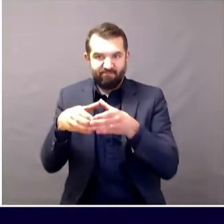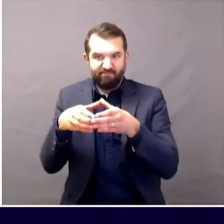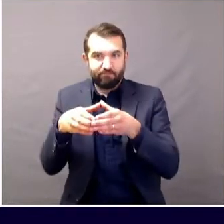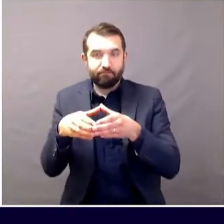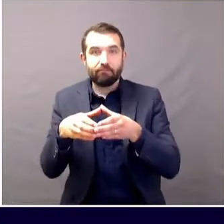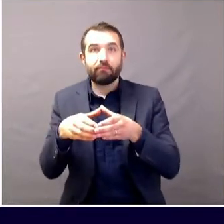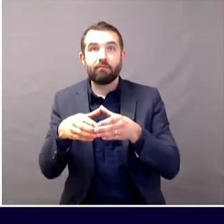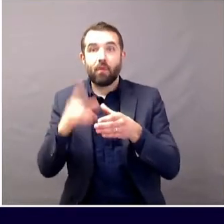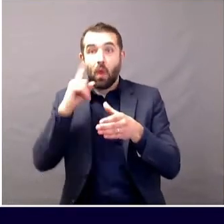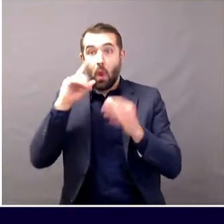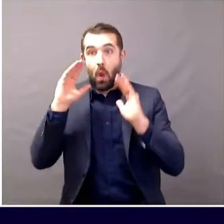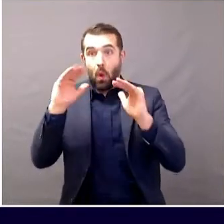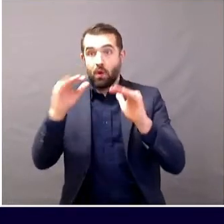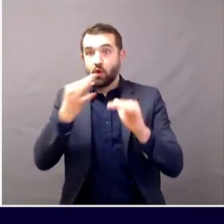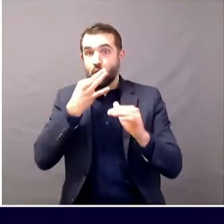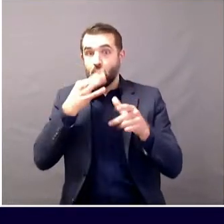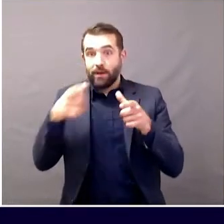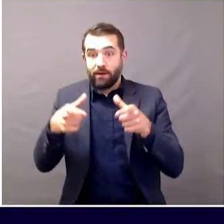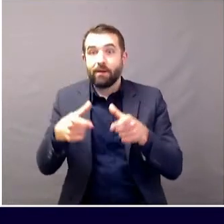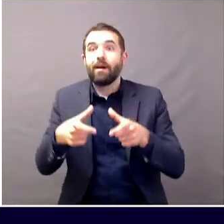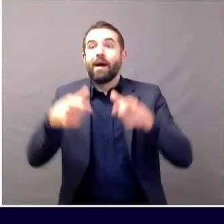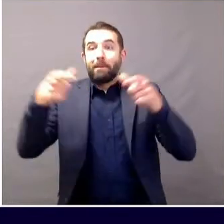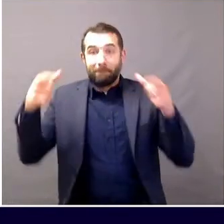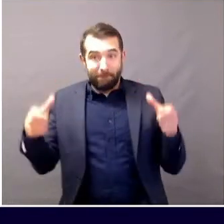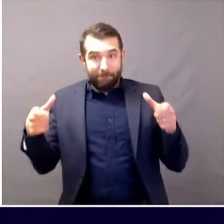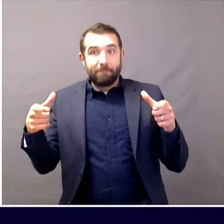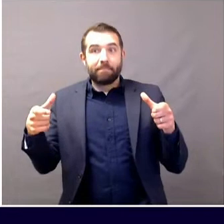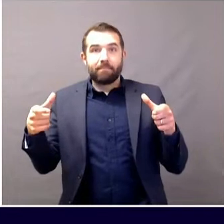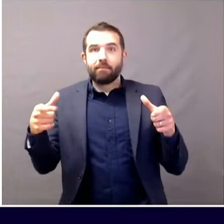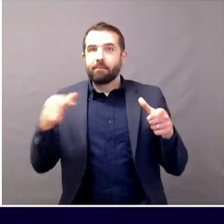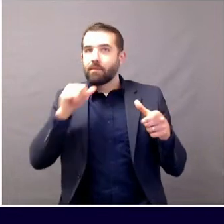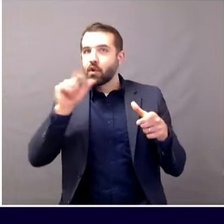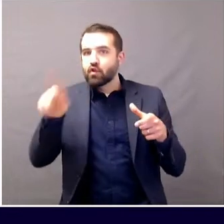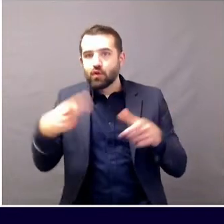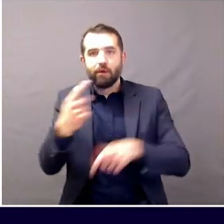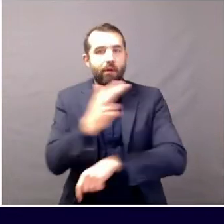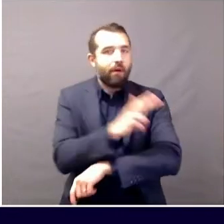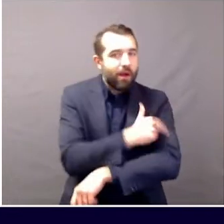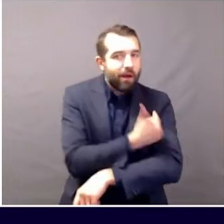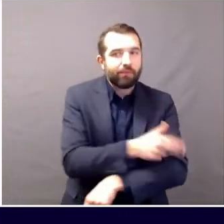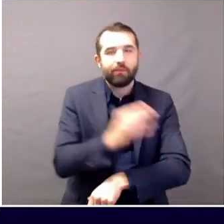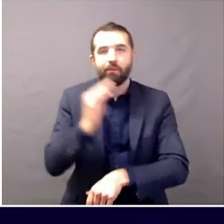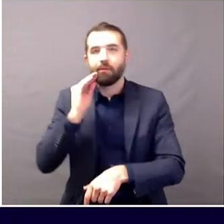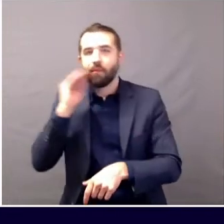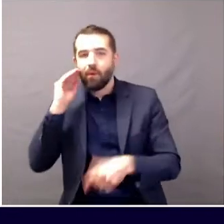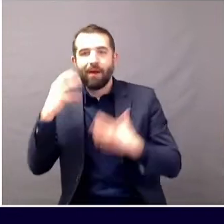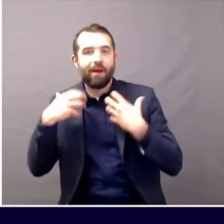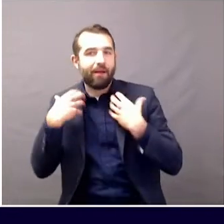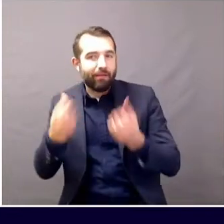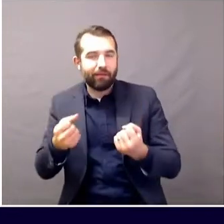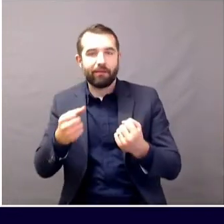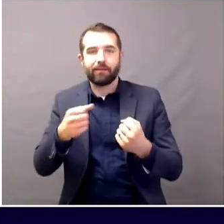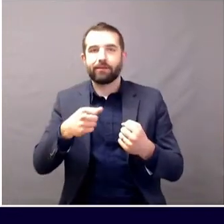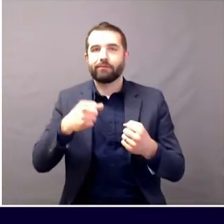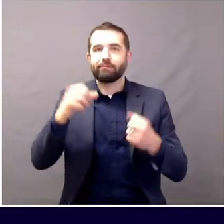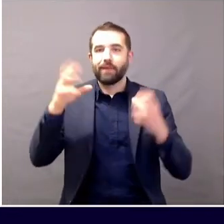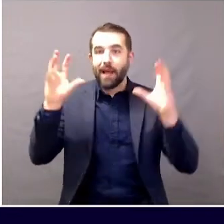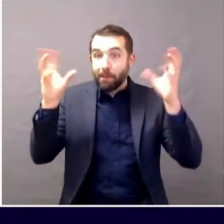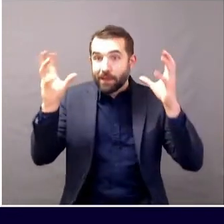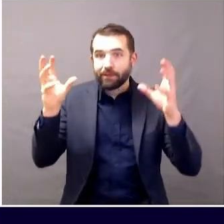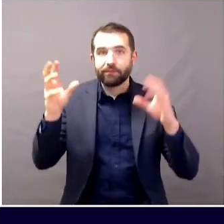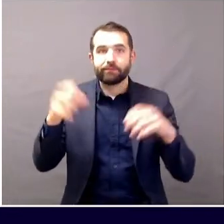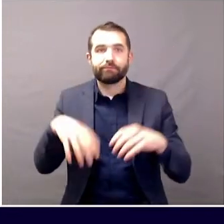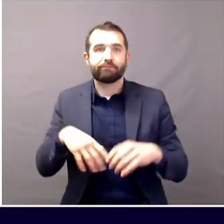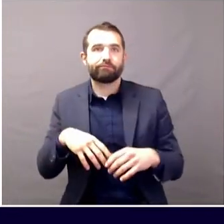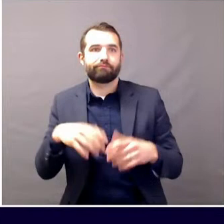just to hospitals, EMS, and home health, but to other providers. Now, I recognize that every single